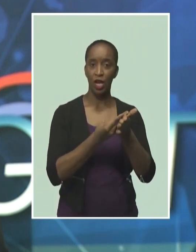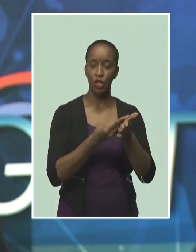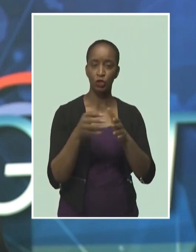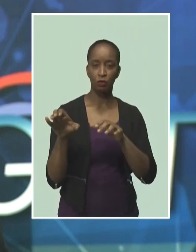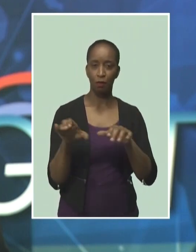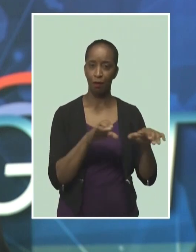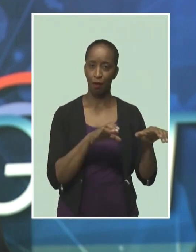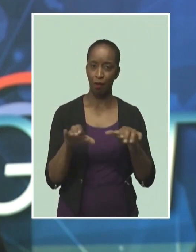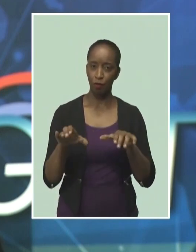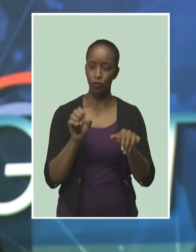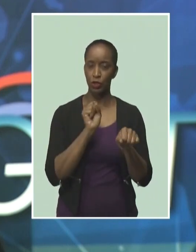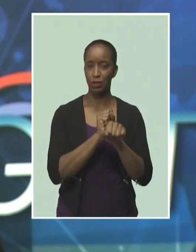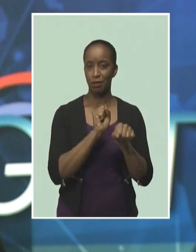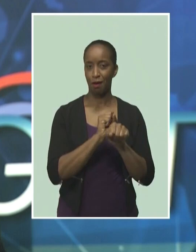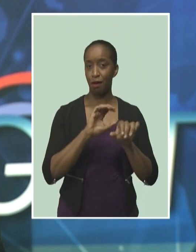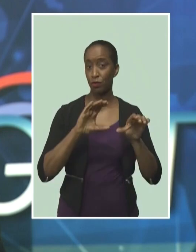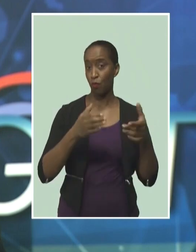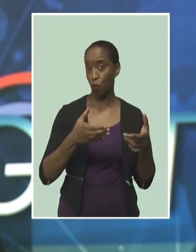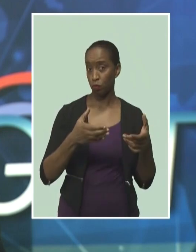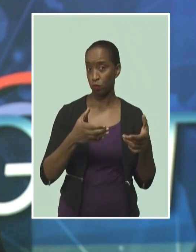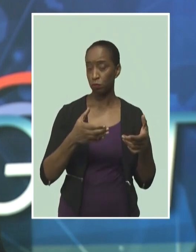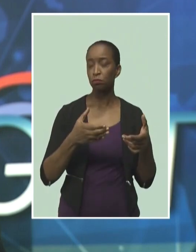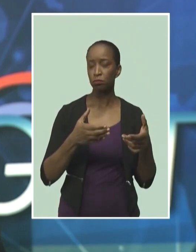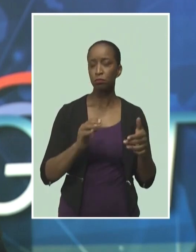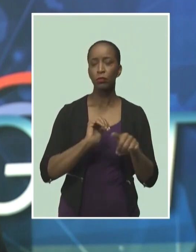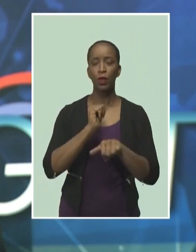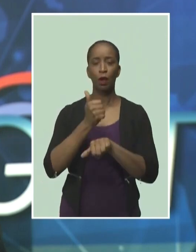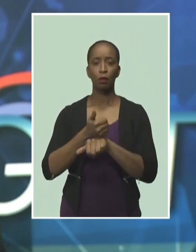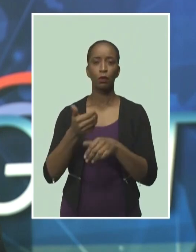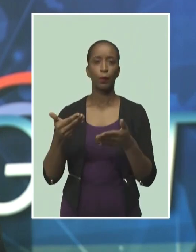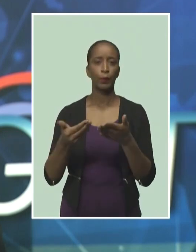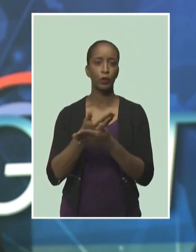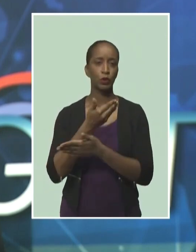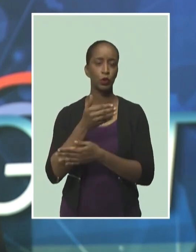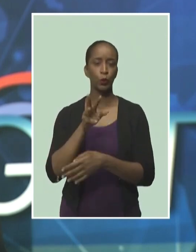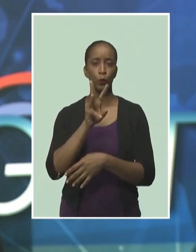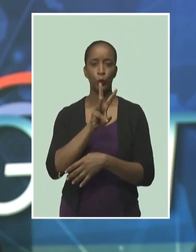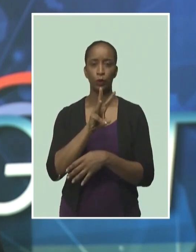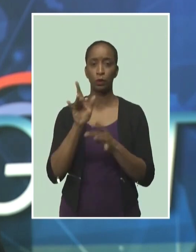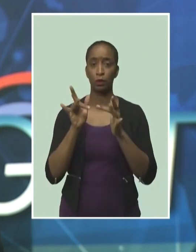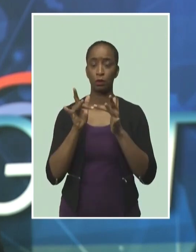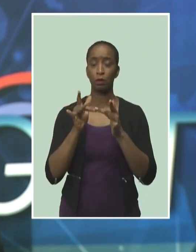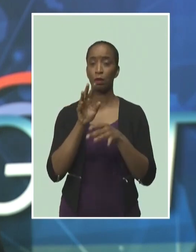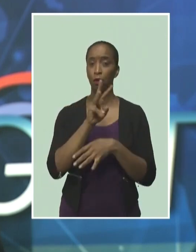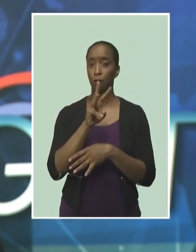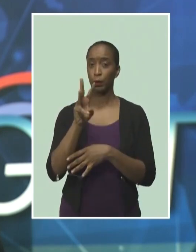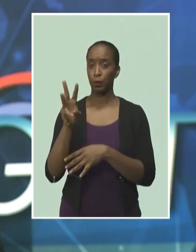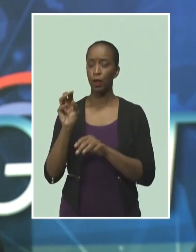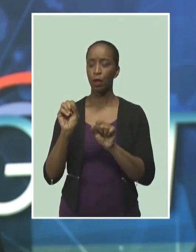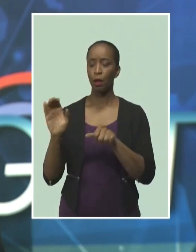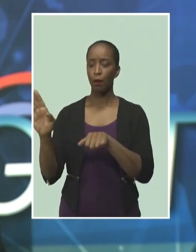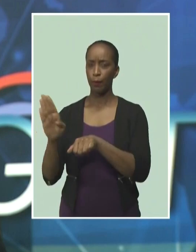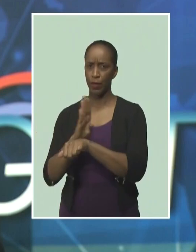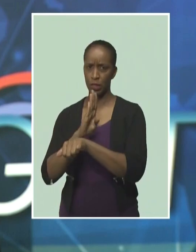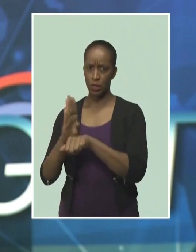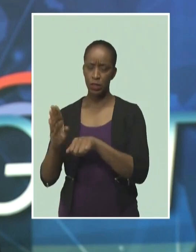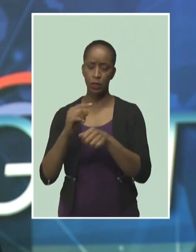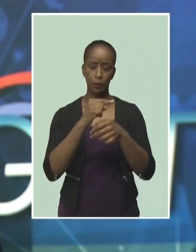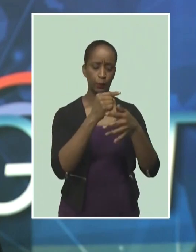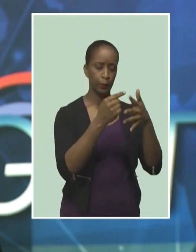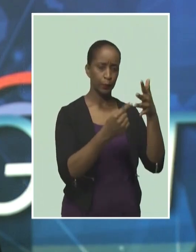Laundering Authority has launched a website to ensure businesses conform to required standards. Trevor Thorpe